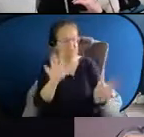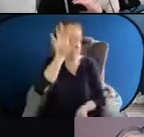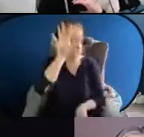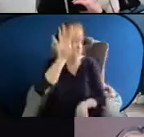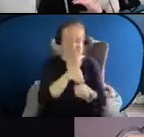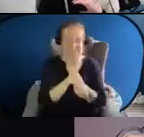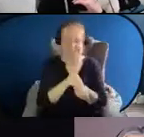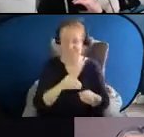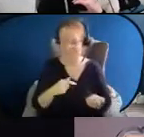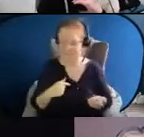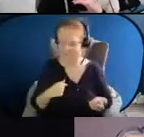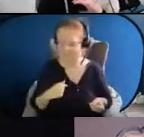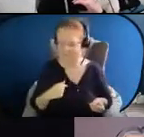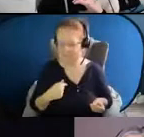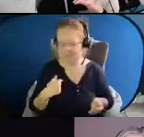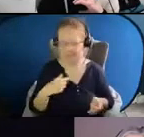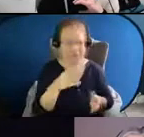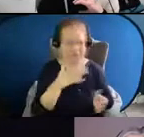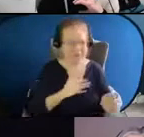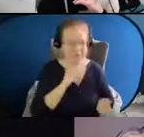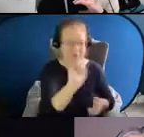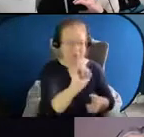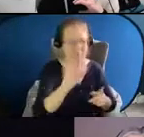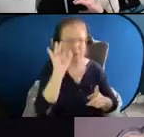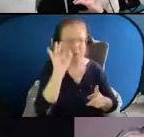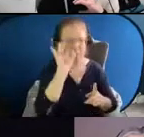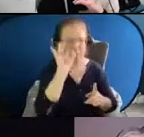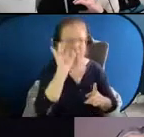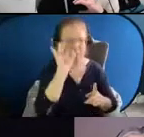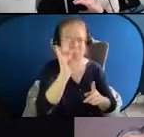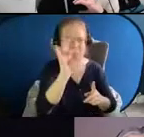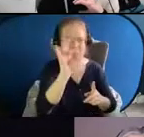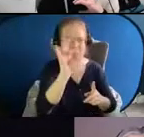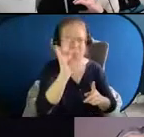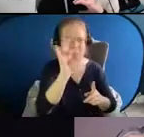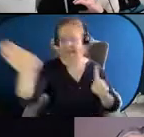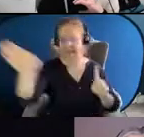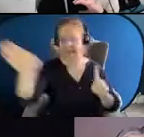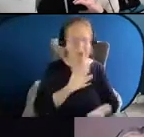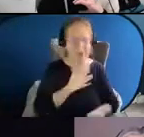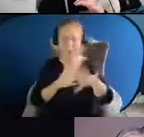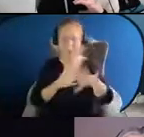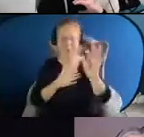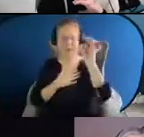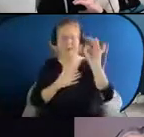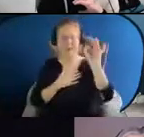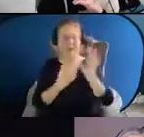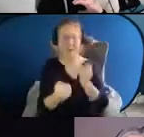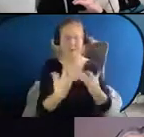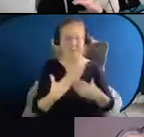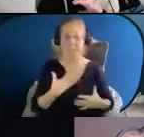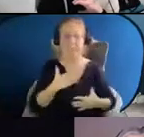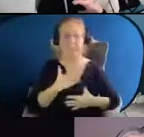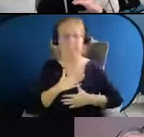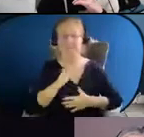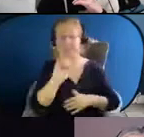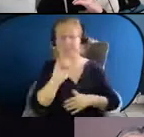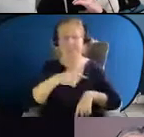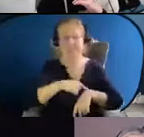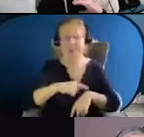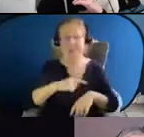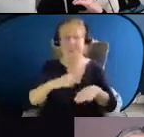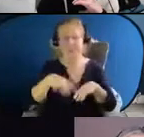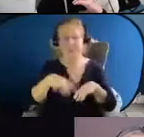I'm not sure if I exactly addressed the question or thought, but what am I missing here, Susan? Yeah, no, that was great. Yeah, and especially I loved your time frame of